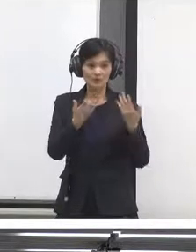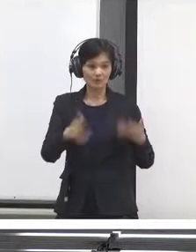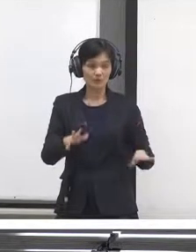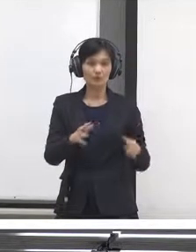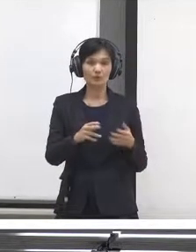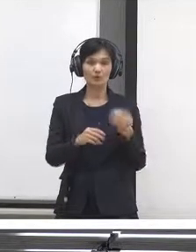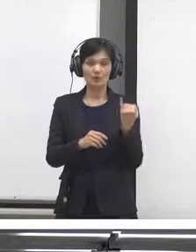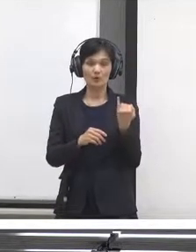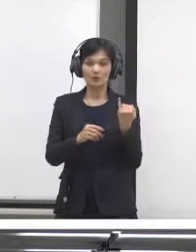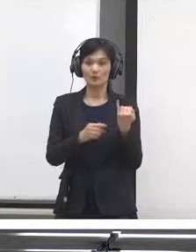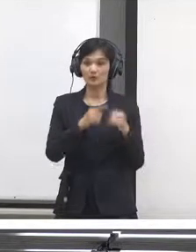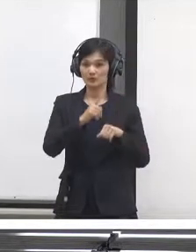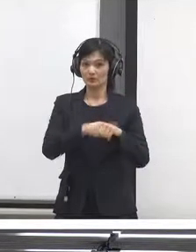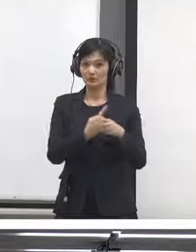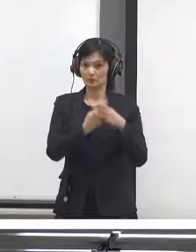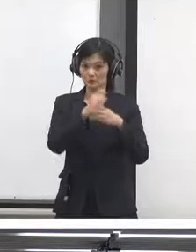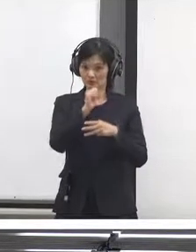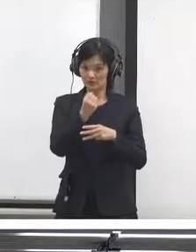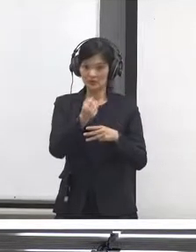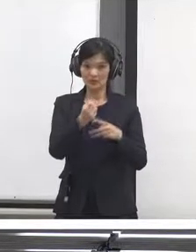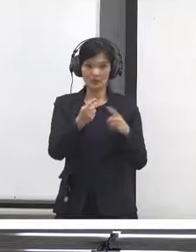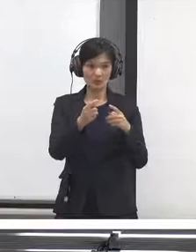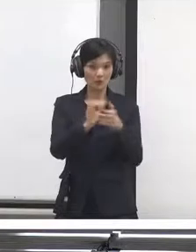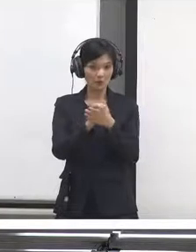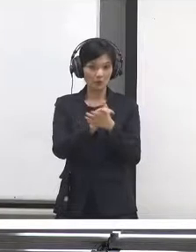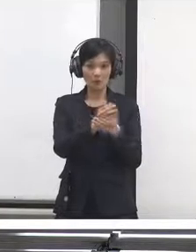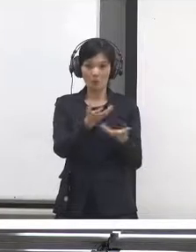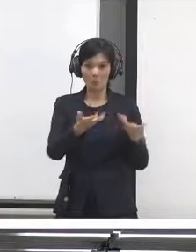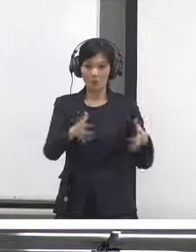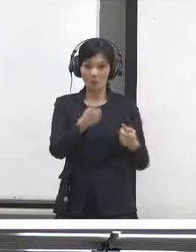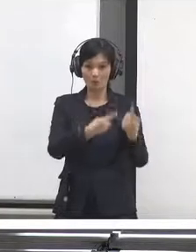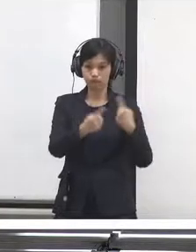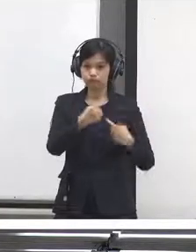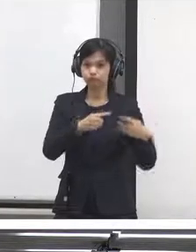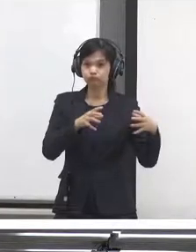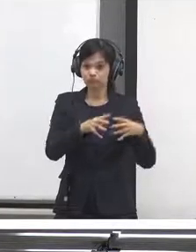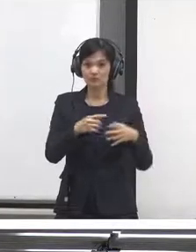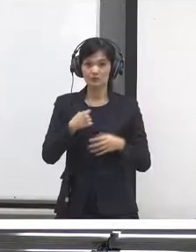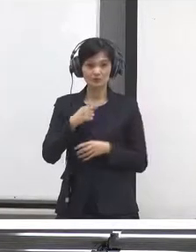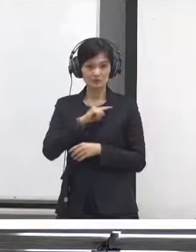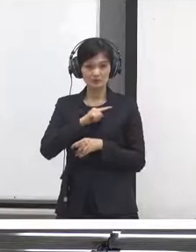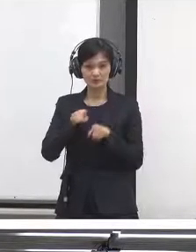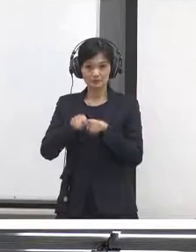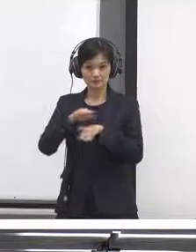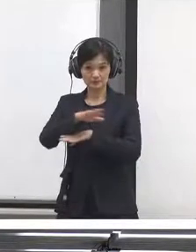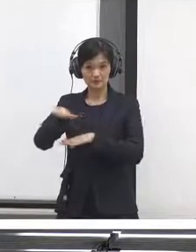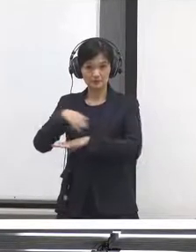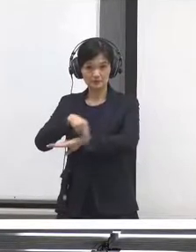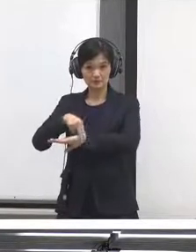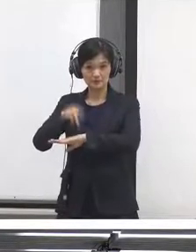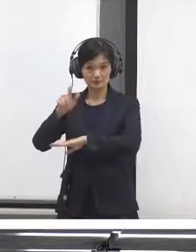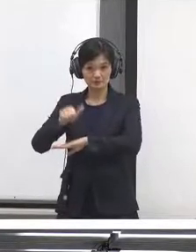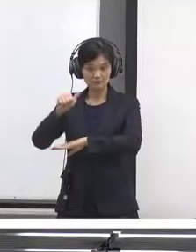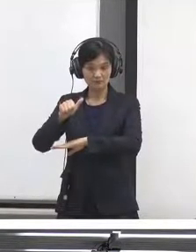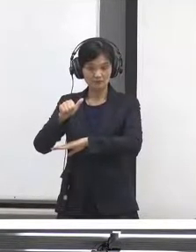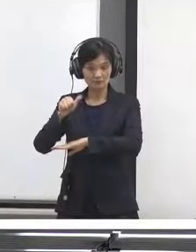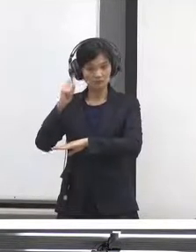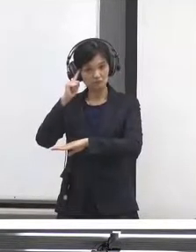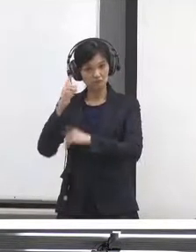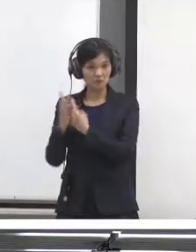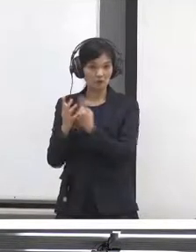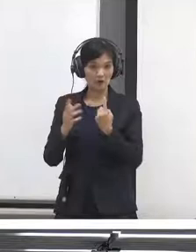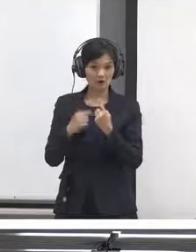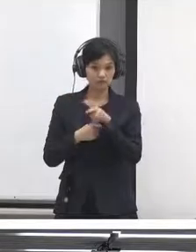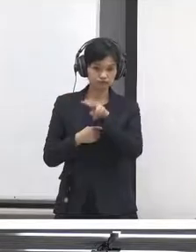a viewpoint from a graphic designer who is learning programming without starting from the beginning as